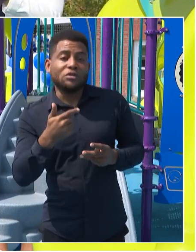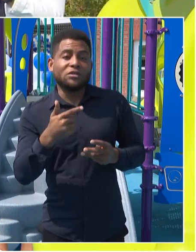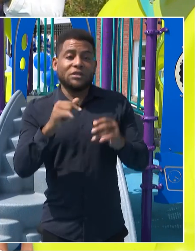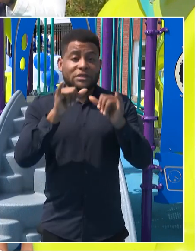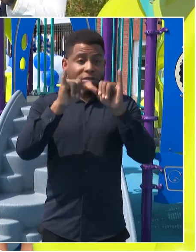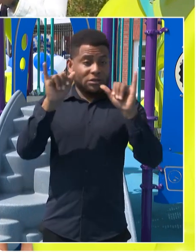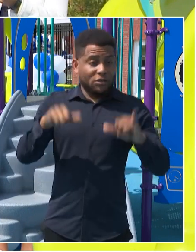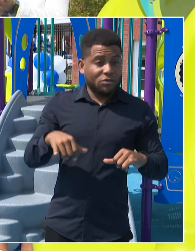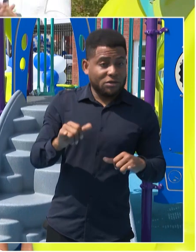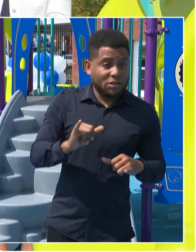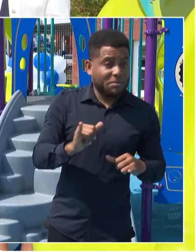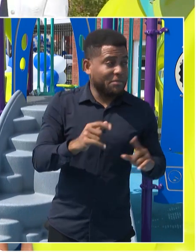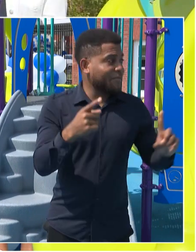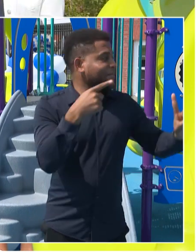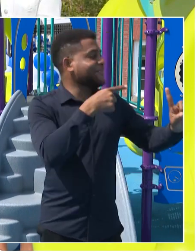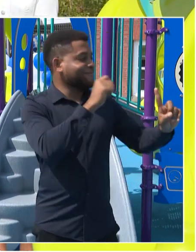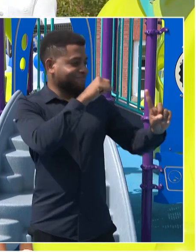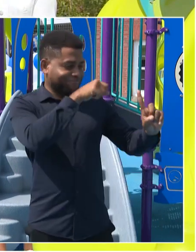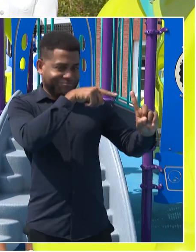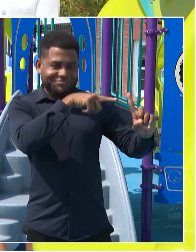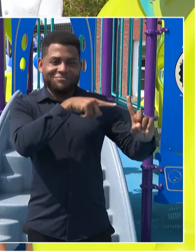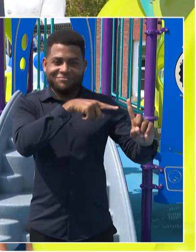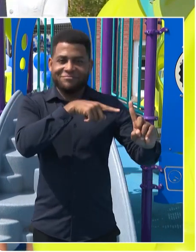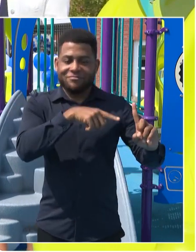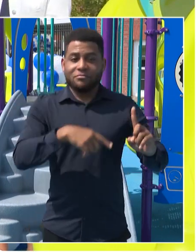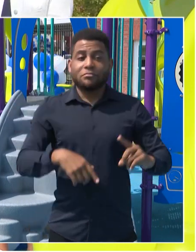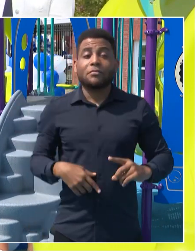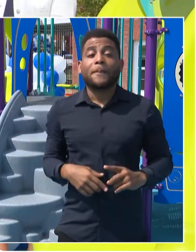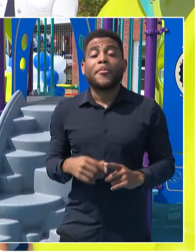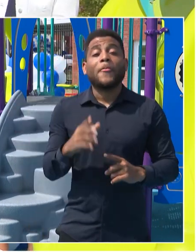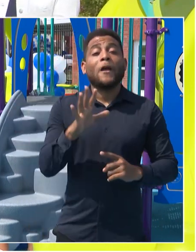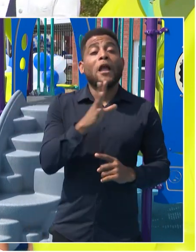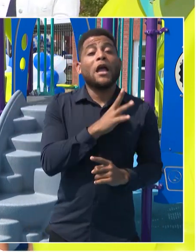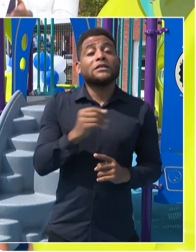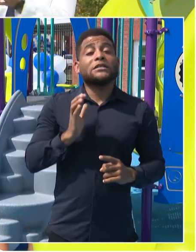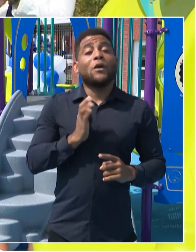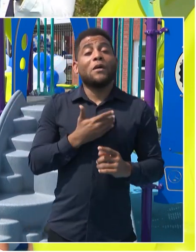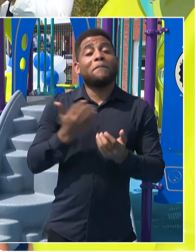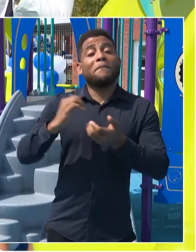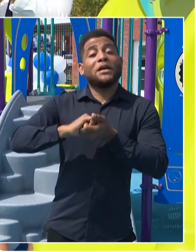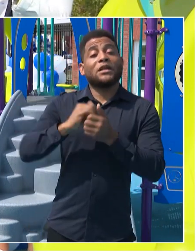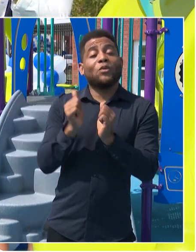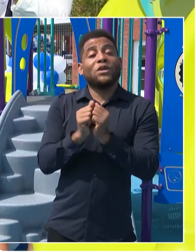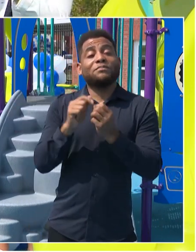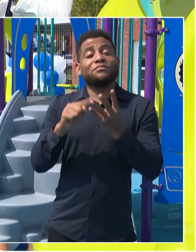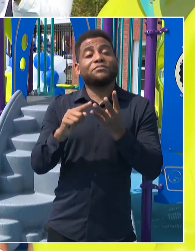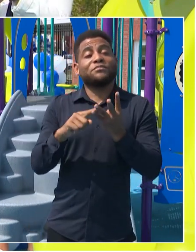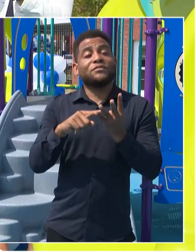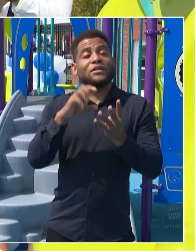And last but not least, our wonderful partners at Caramonte Construction Company. Thank you, Frank.